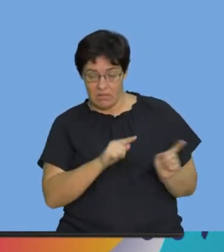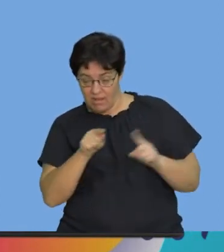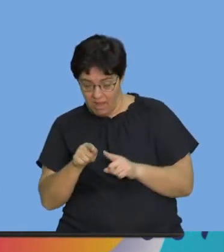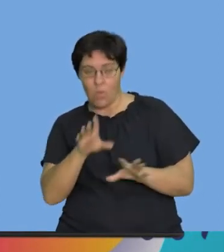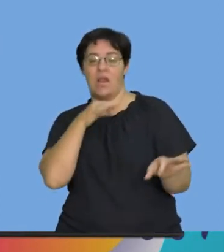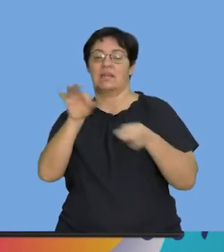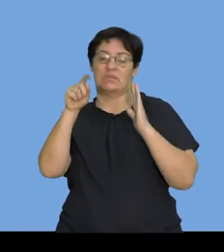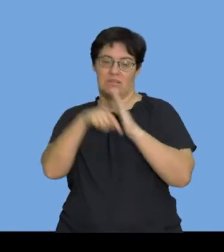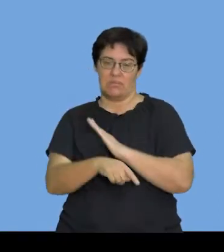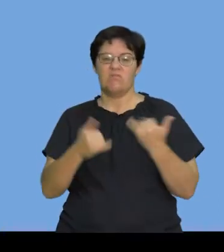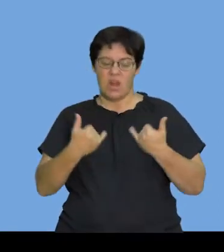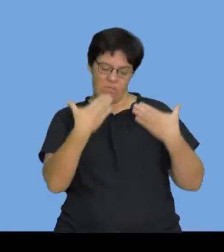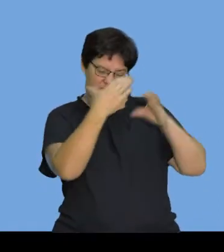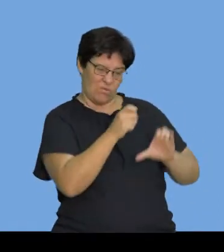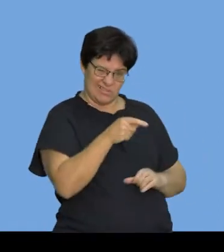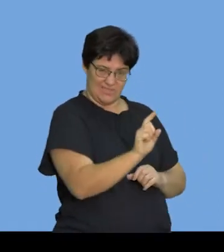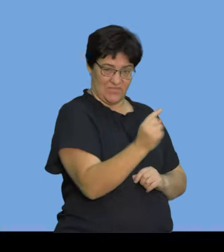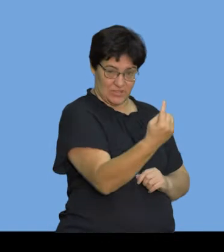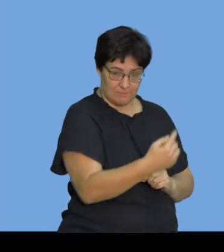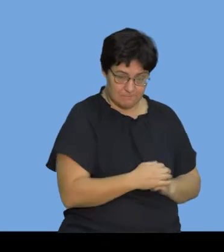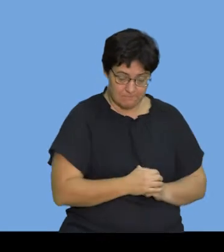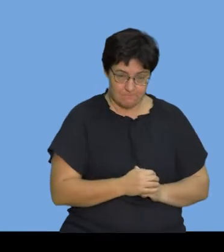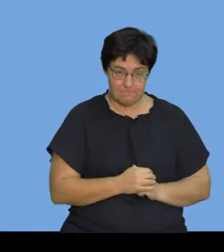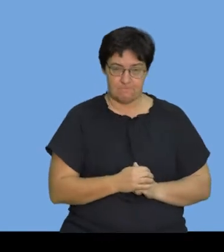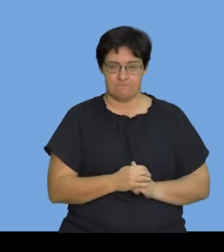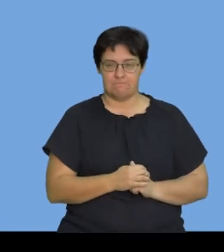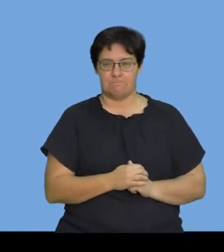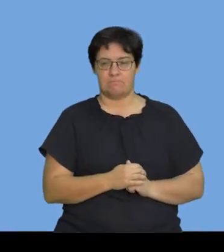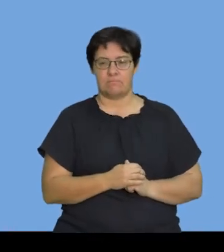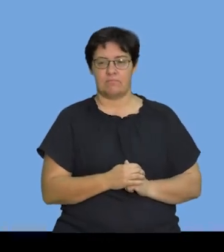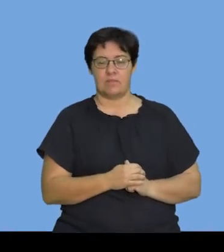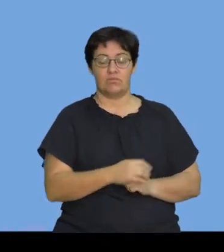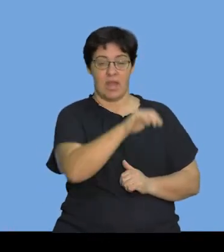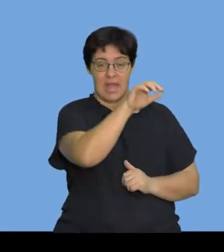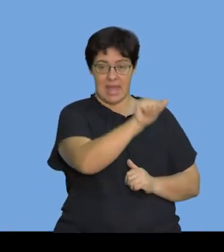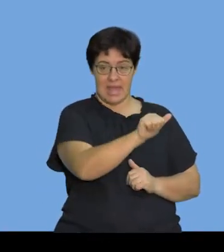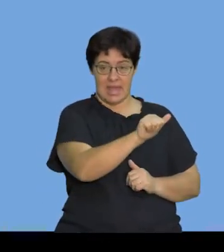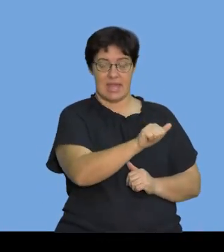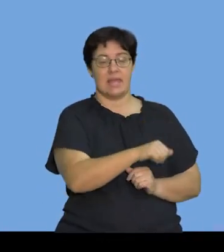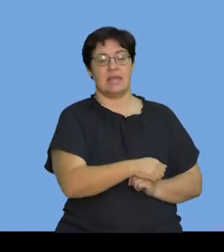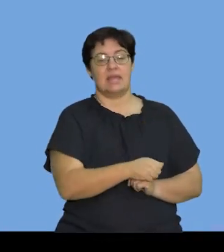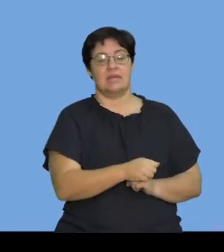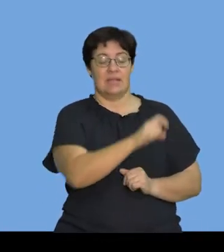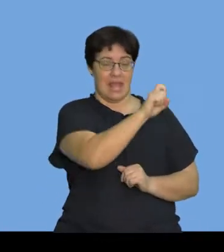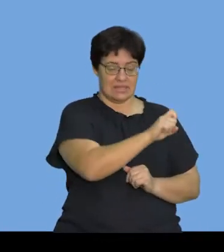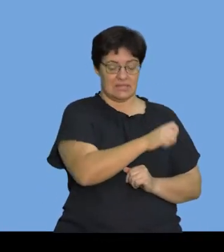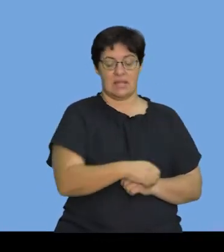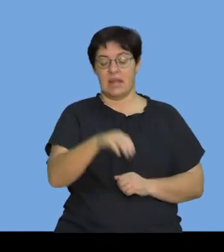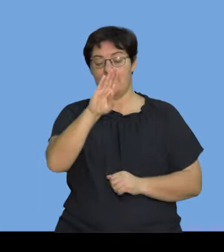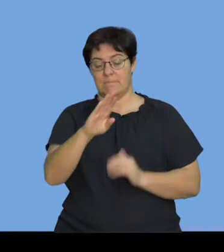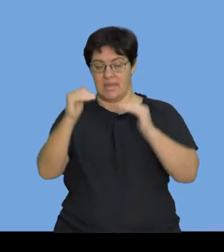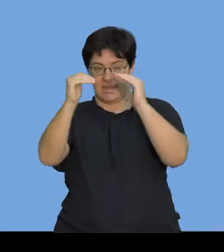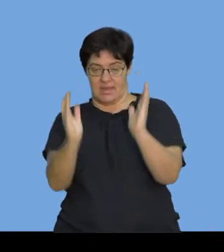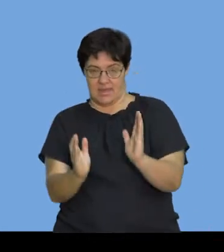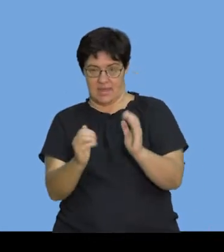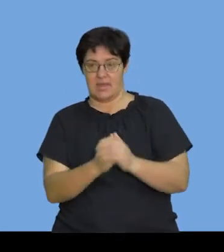For now, let's just solve this one. So my a here will be the x, then my b will be the whole of x